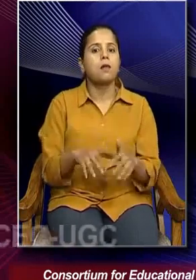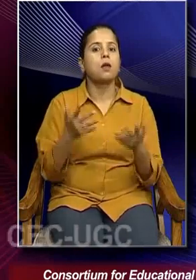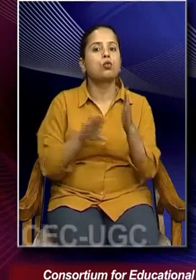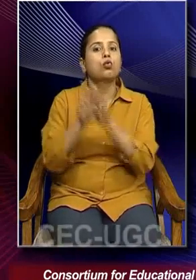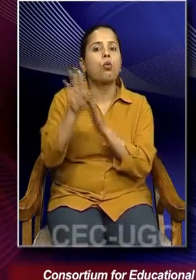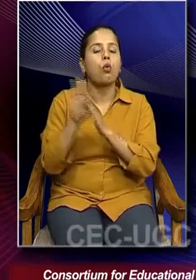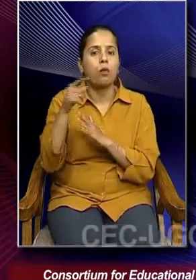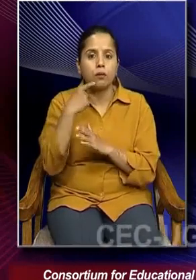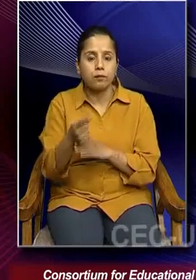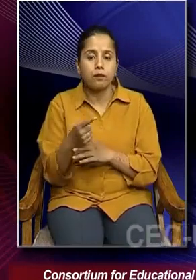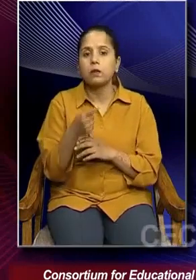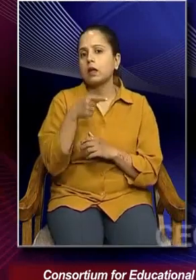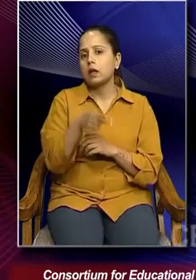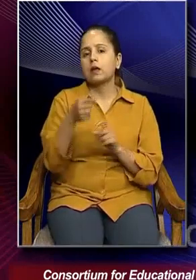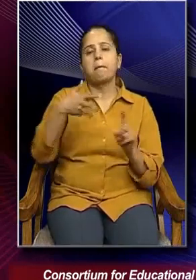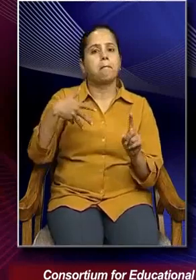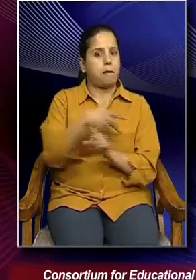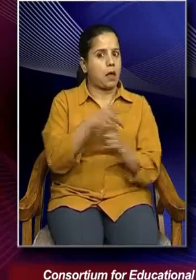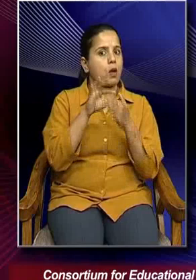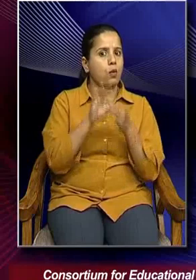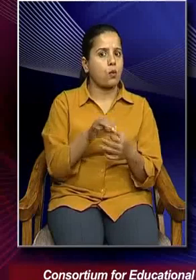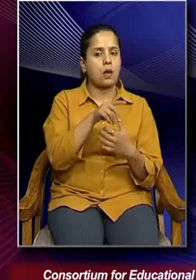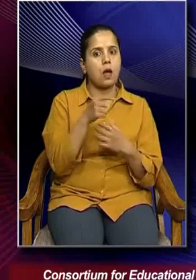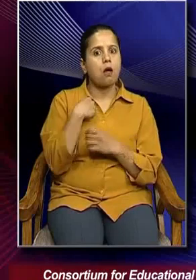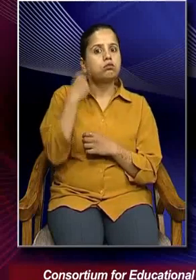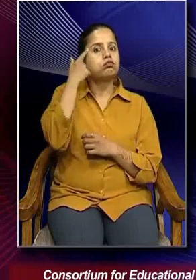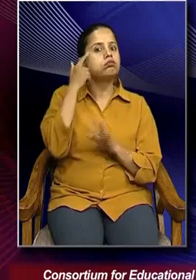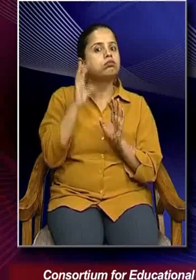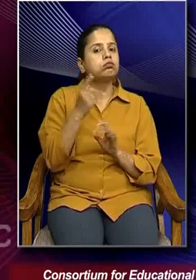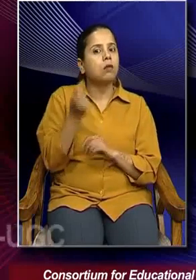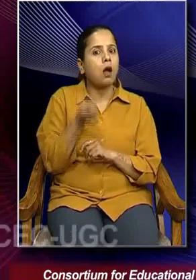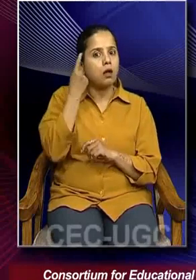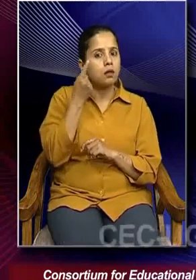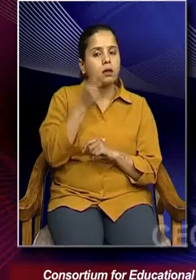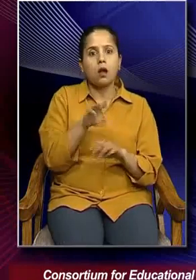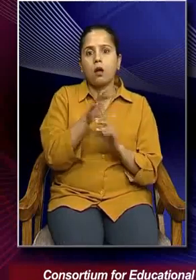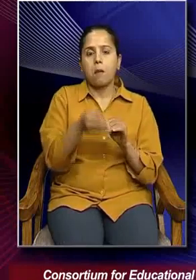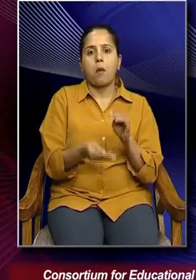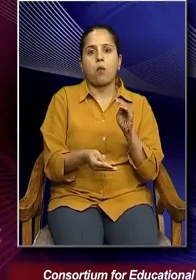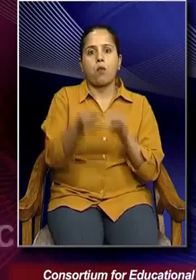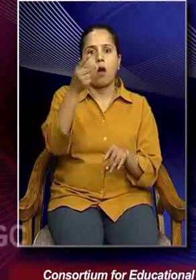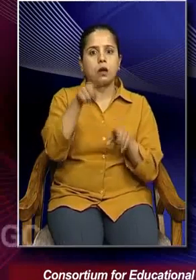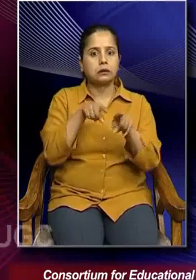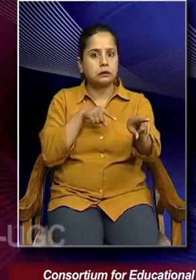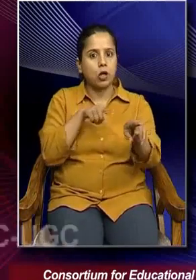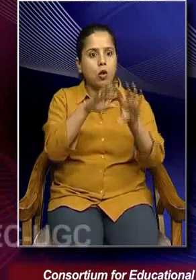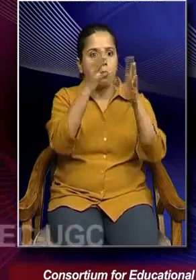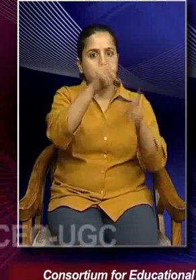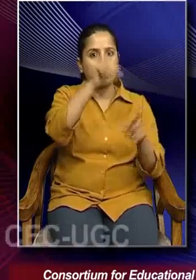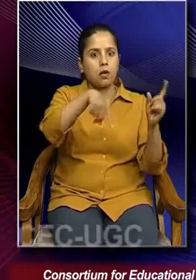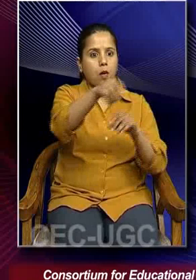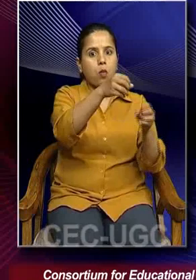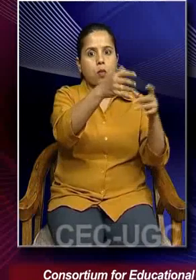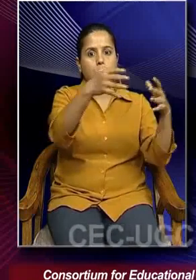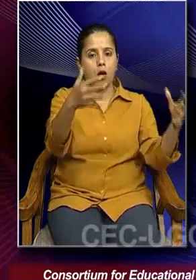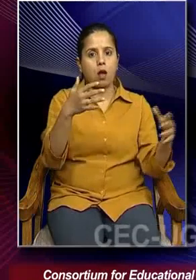So this was the background under which there was a realization that there was increasing gap between global population rise